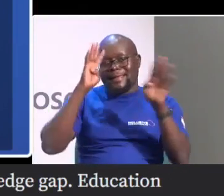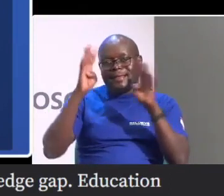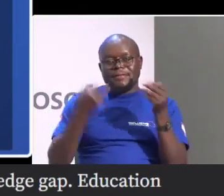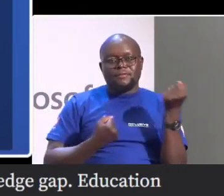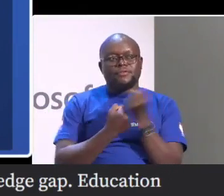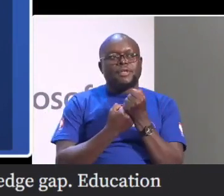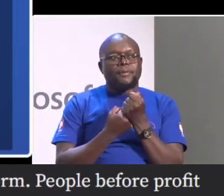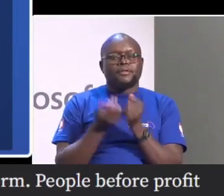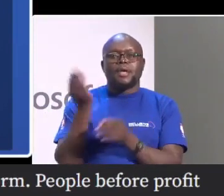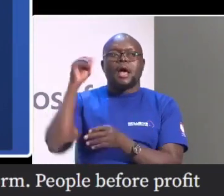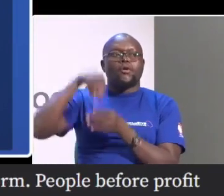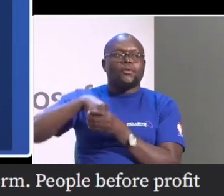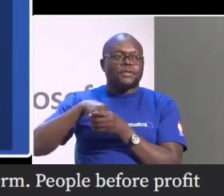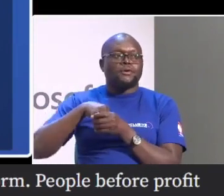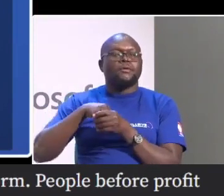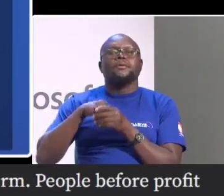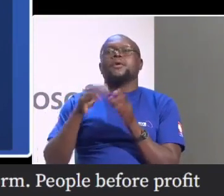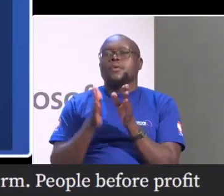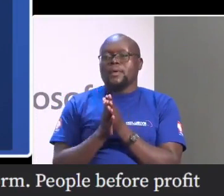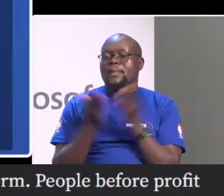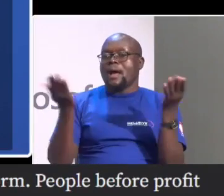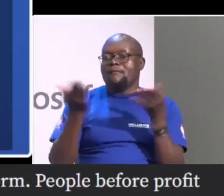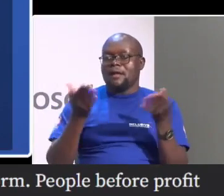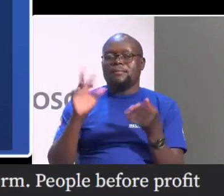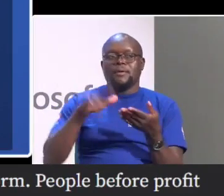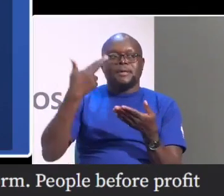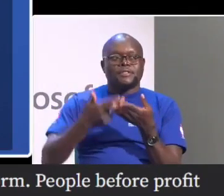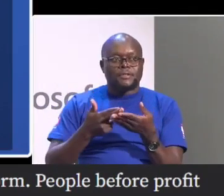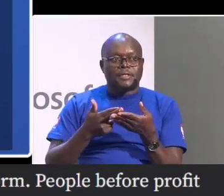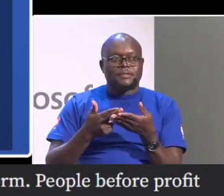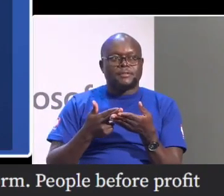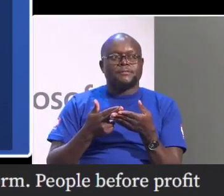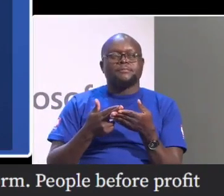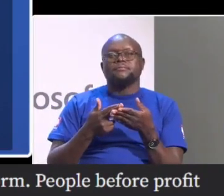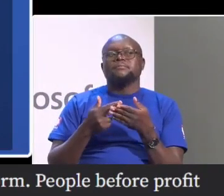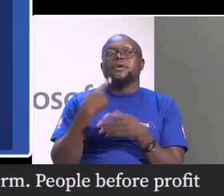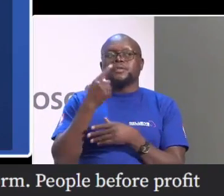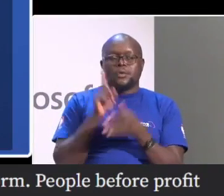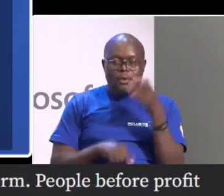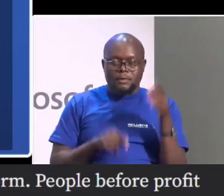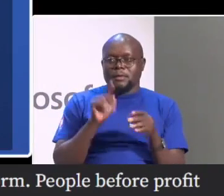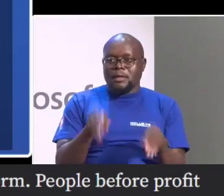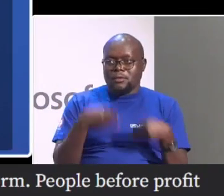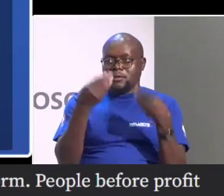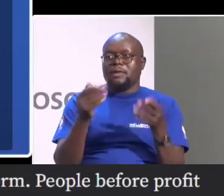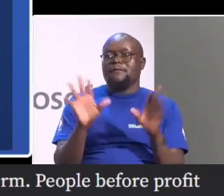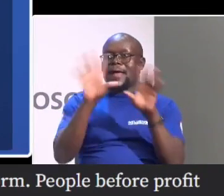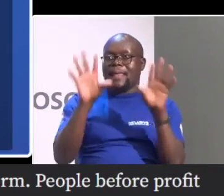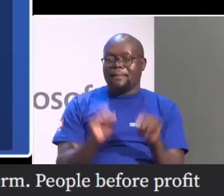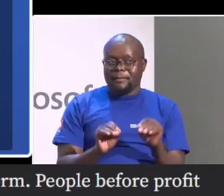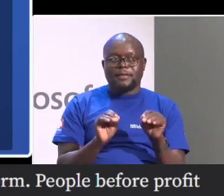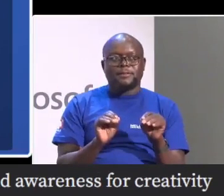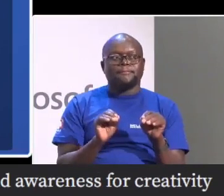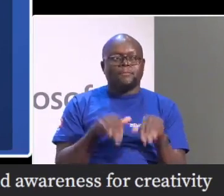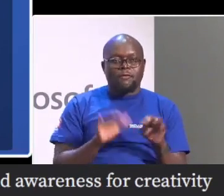support accommodation with available resources. You know, as creatives, we say you're given a budget and then it's